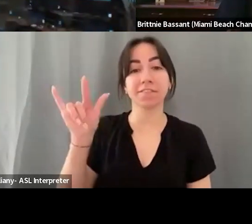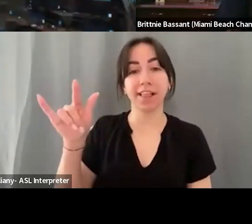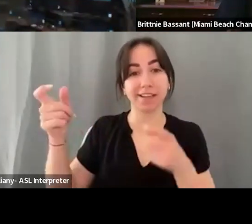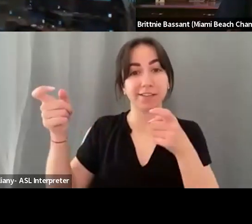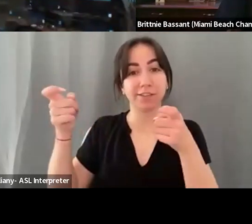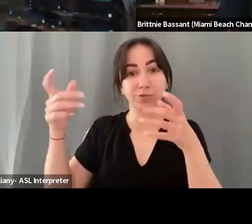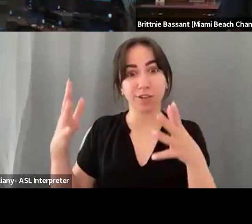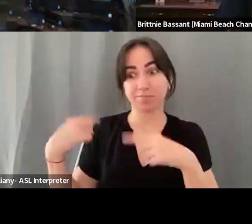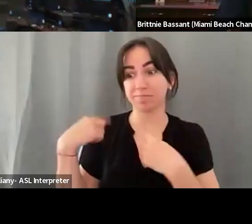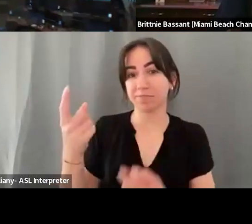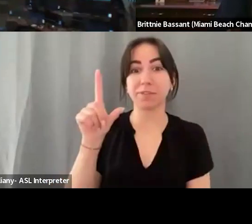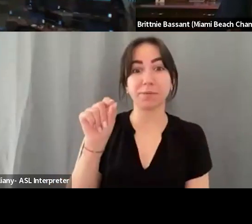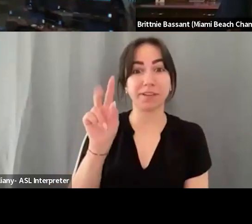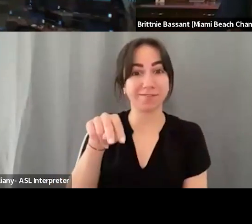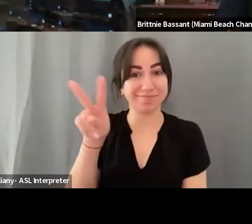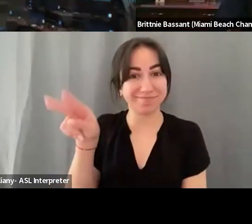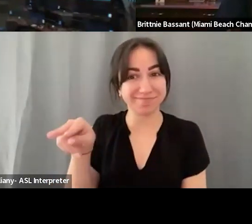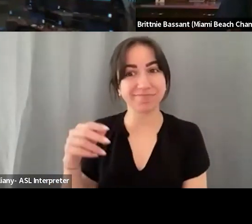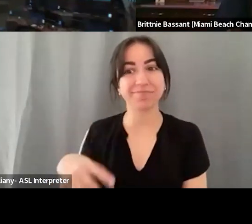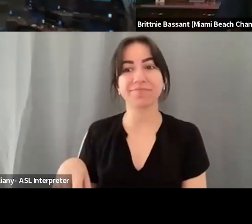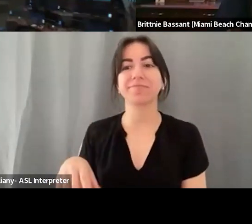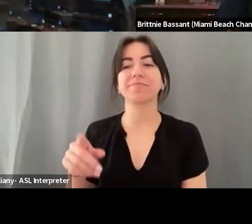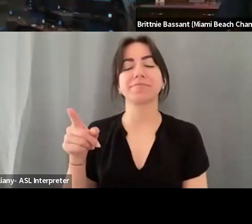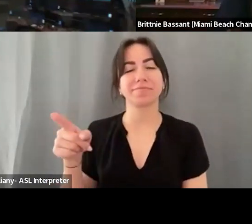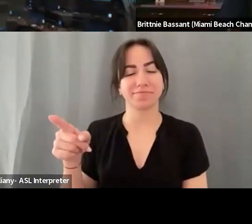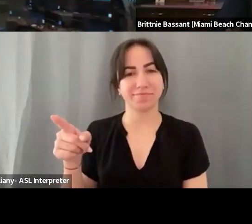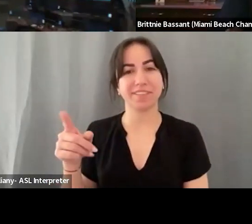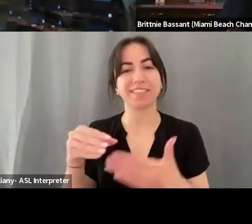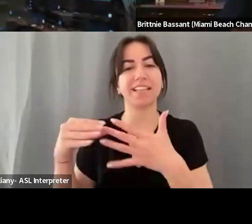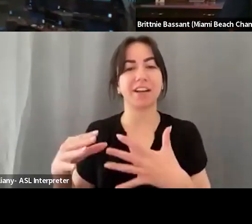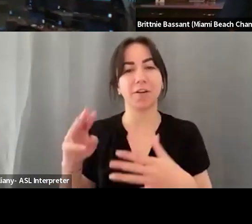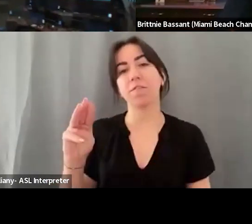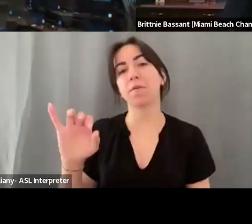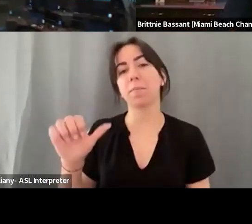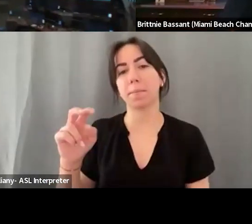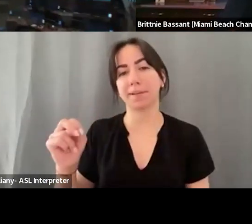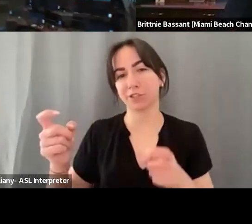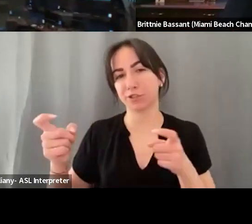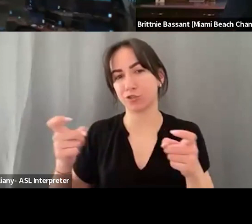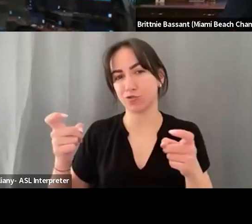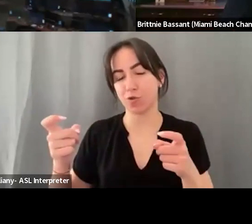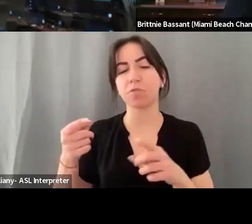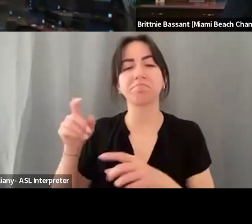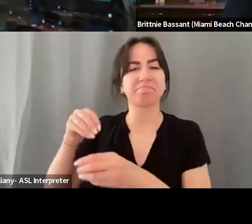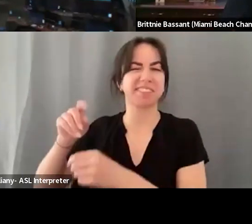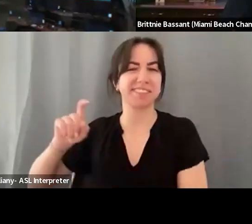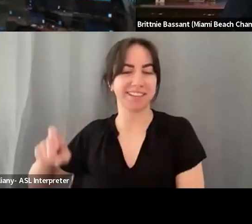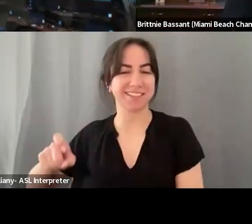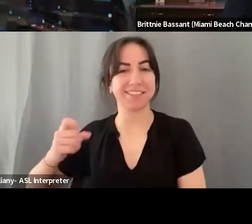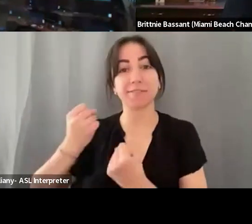since 2022, and she's the leader of the mission control team in Houston, Texas,